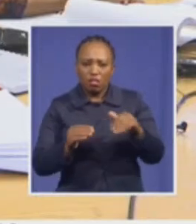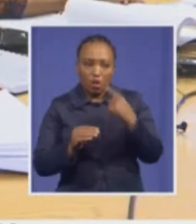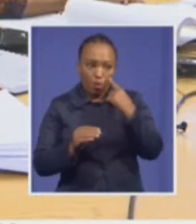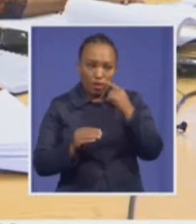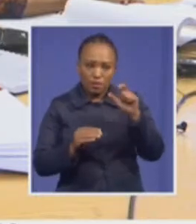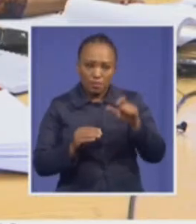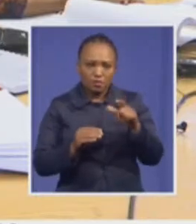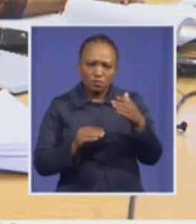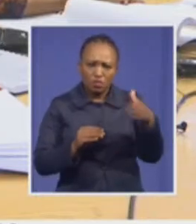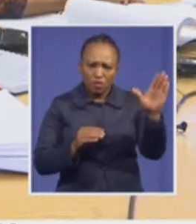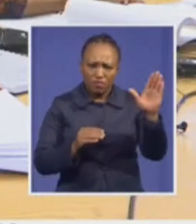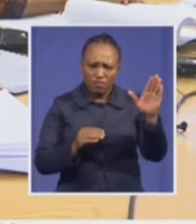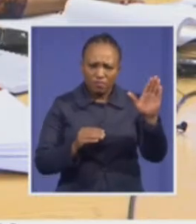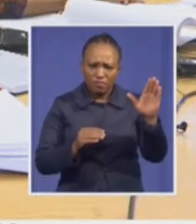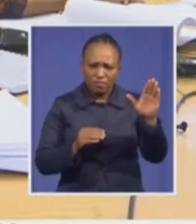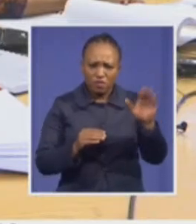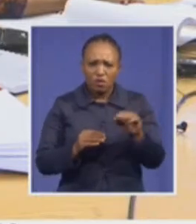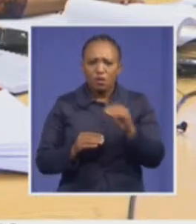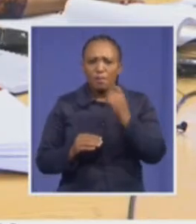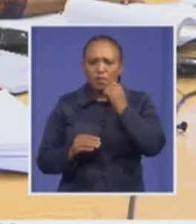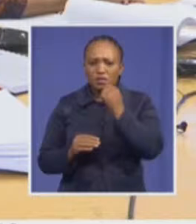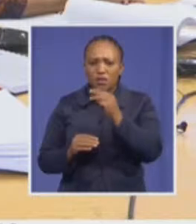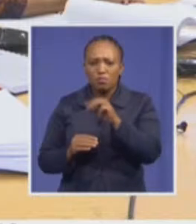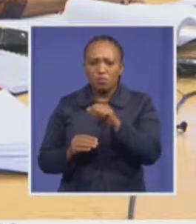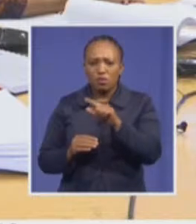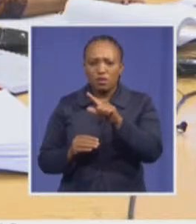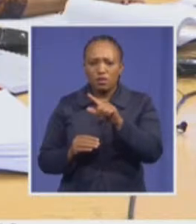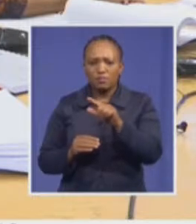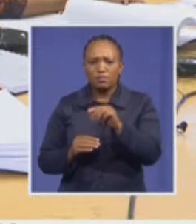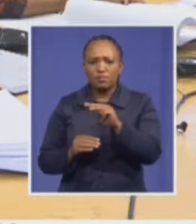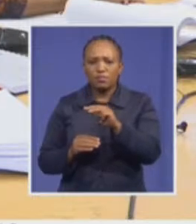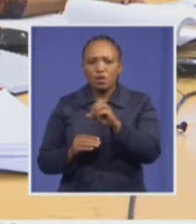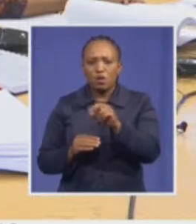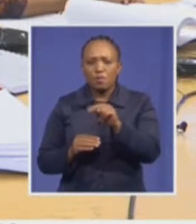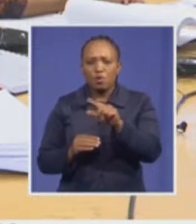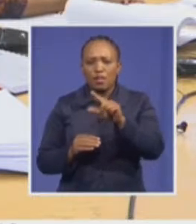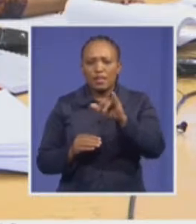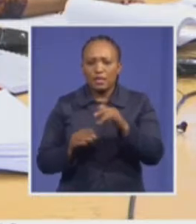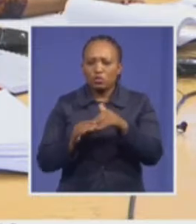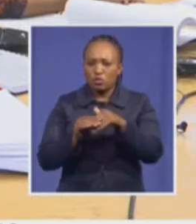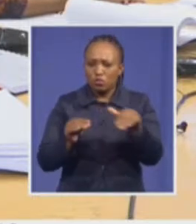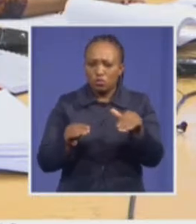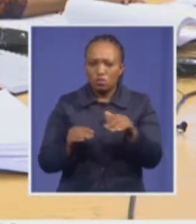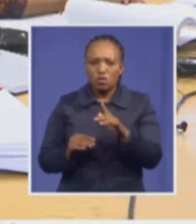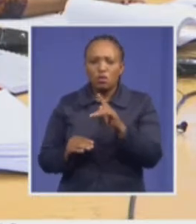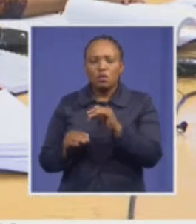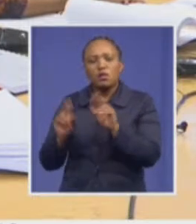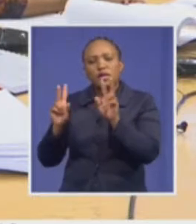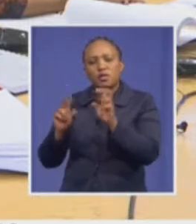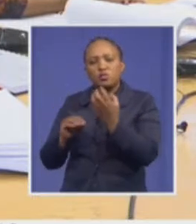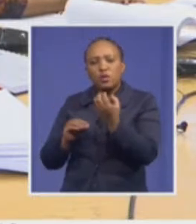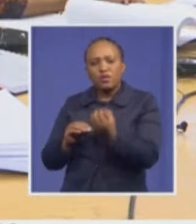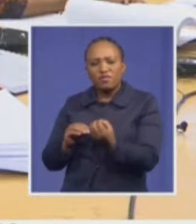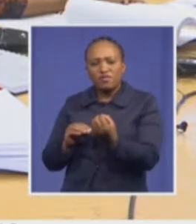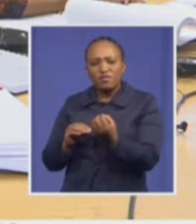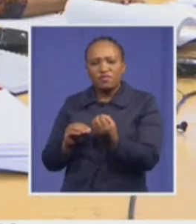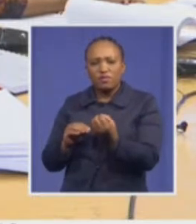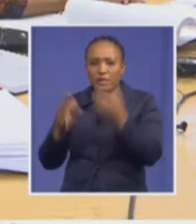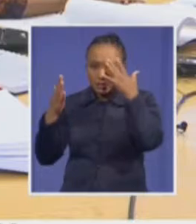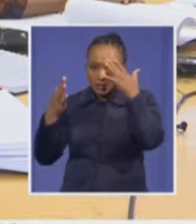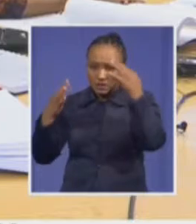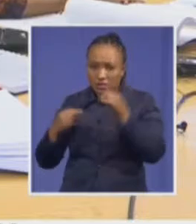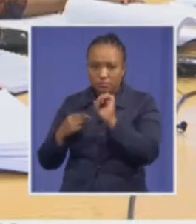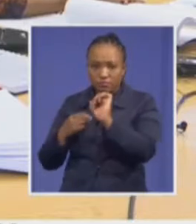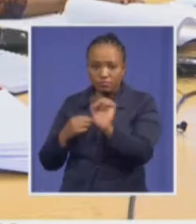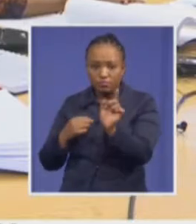We don't have a particular issue with that, Commissioner, but we'll abide by your decision. I think my preference is that he just be excused. So that, all right, so